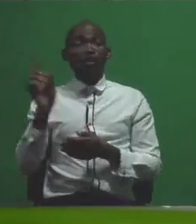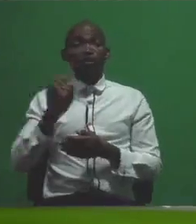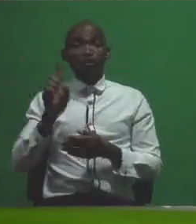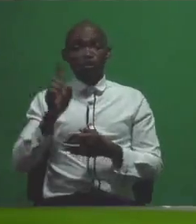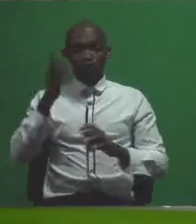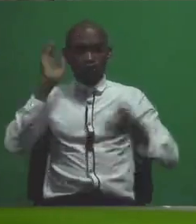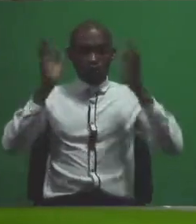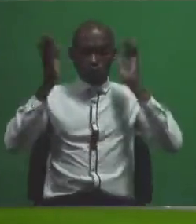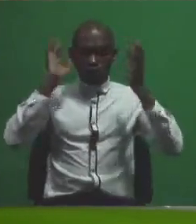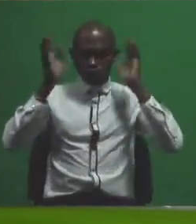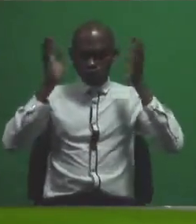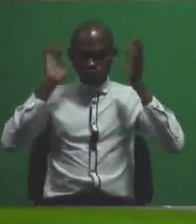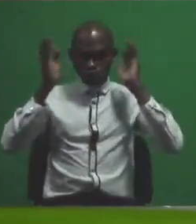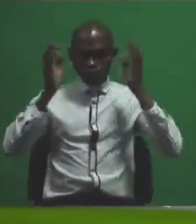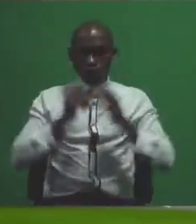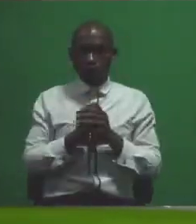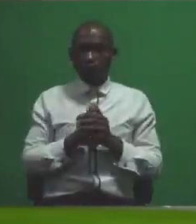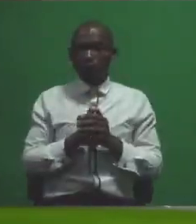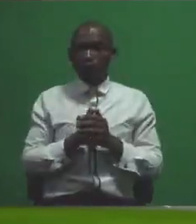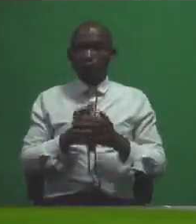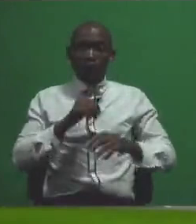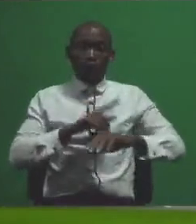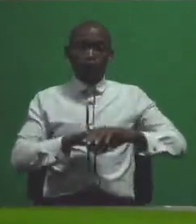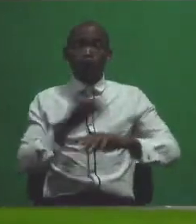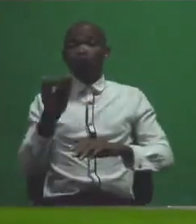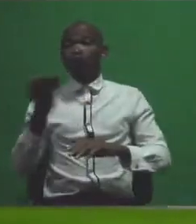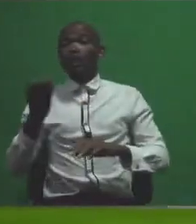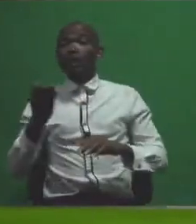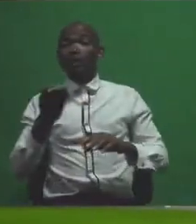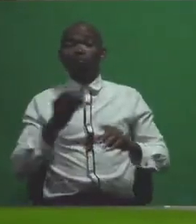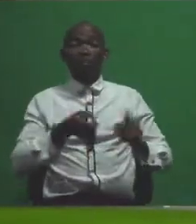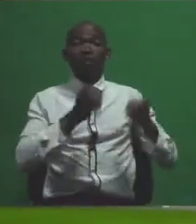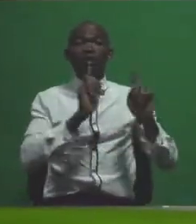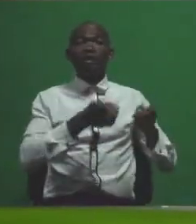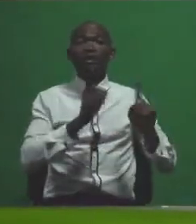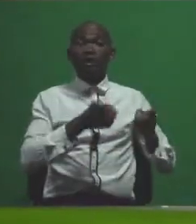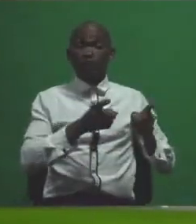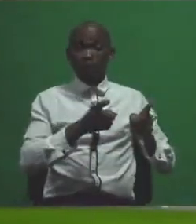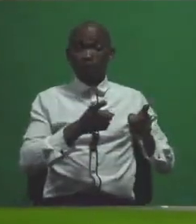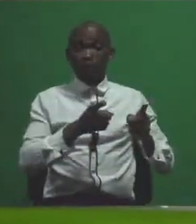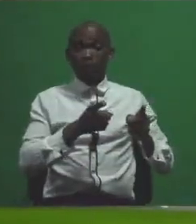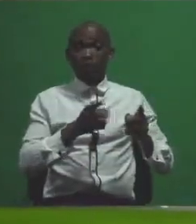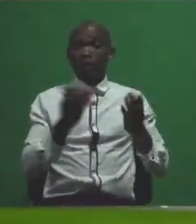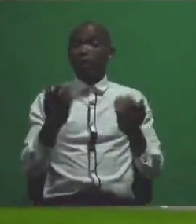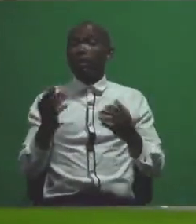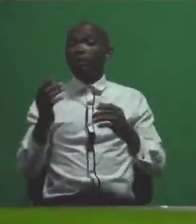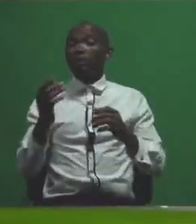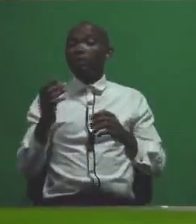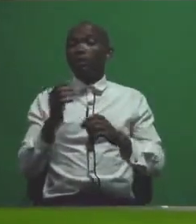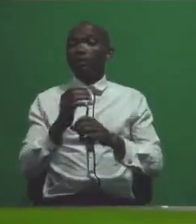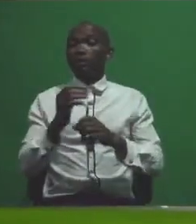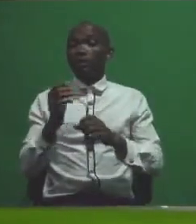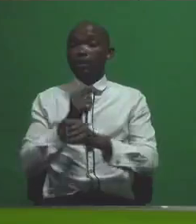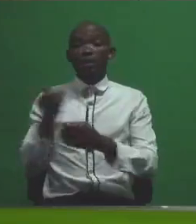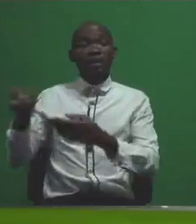Don't be confused, because sometimes teacher could be also lab technician, because lab